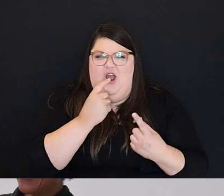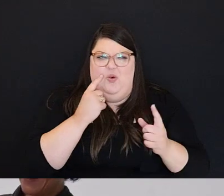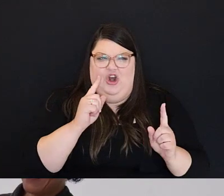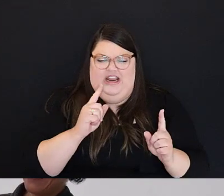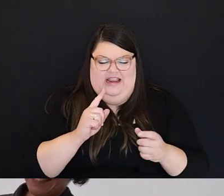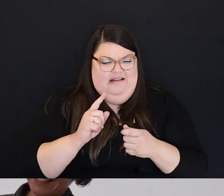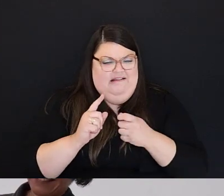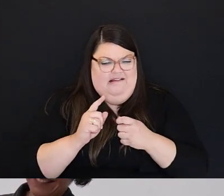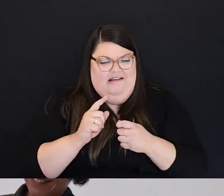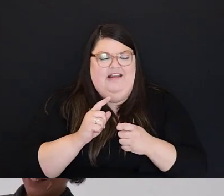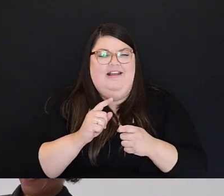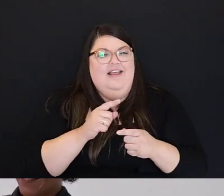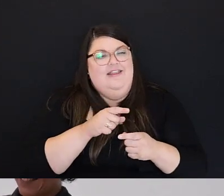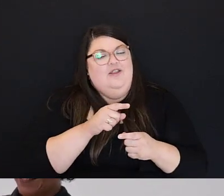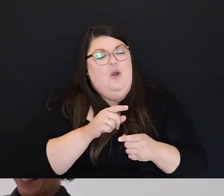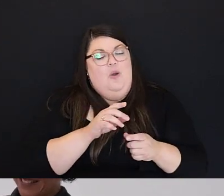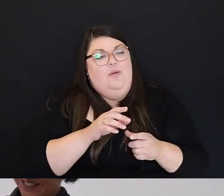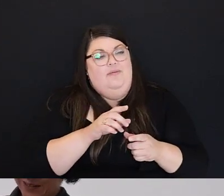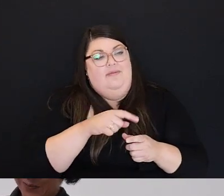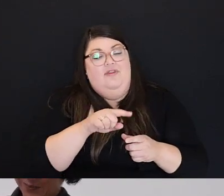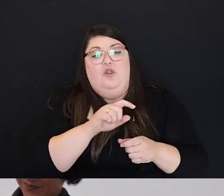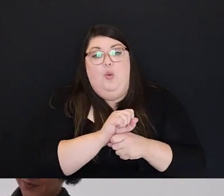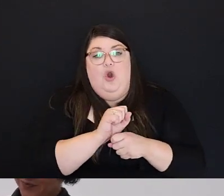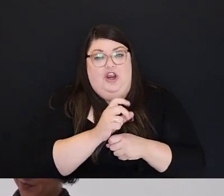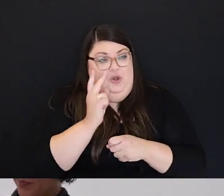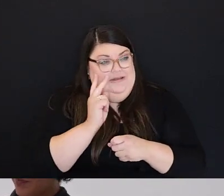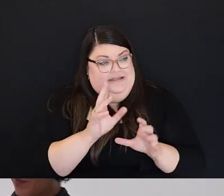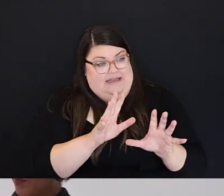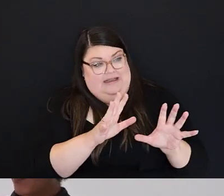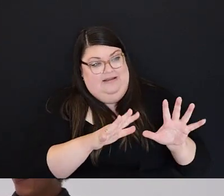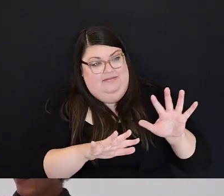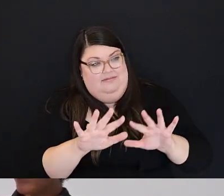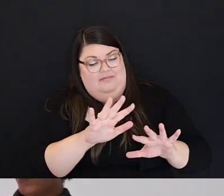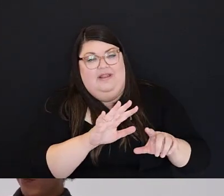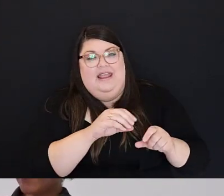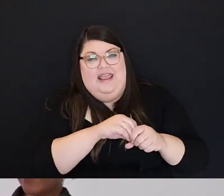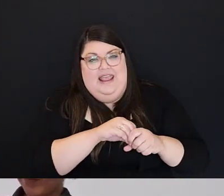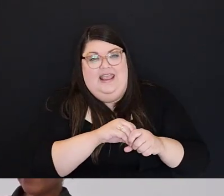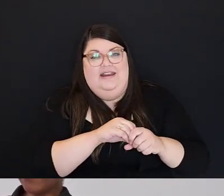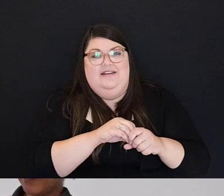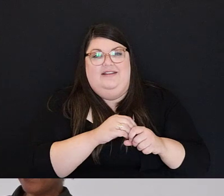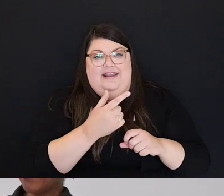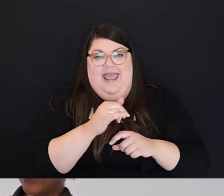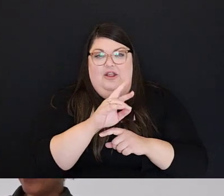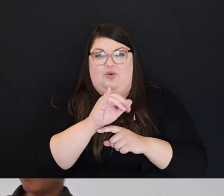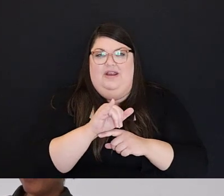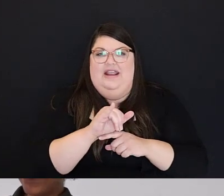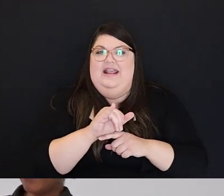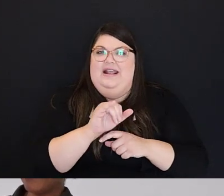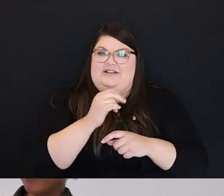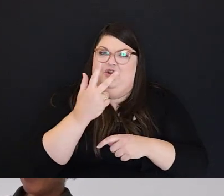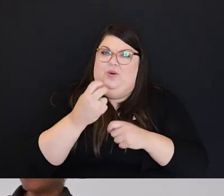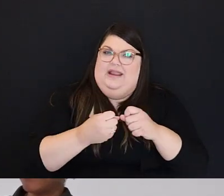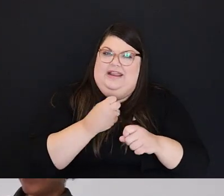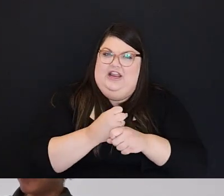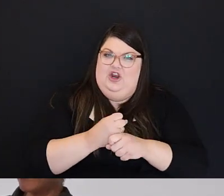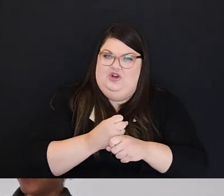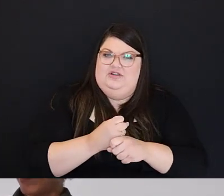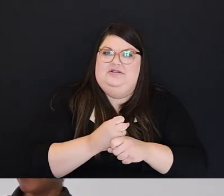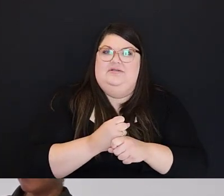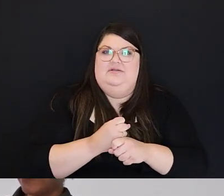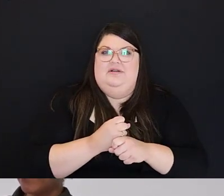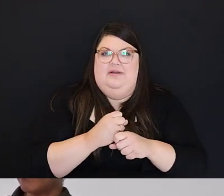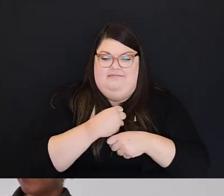working for me. The body of work that you see in the galleries is kind of, you know, 3 years in the making, but it's at a certain like threshold within